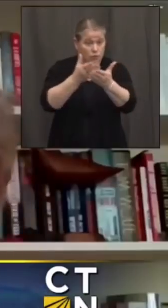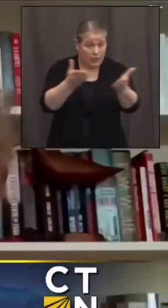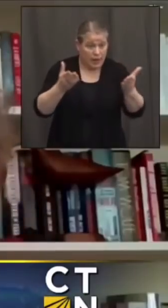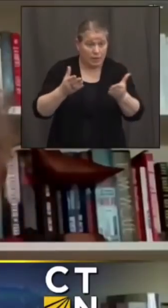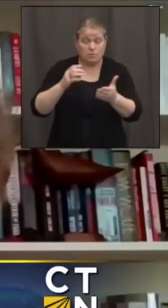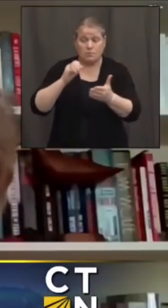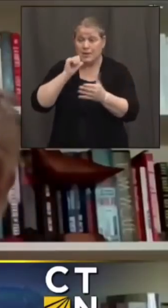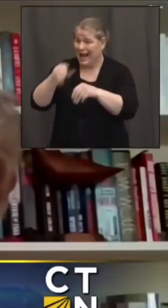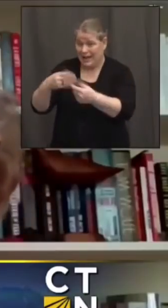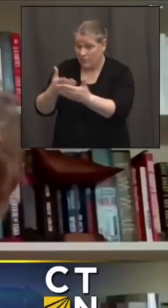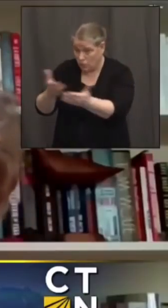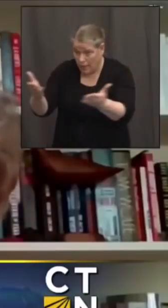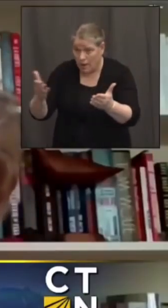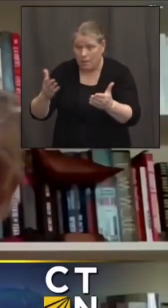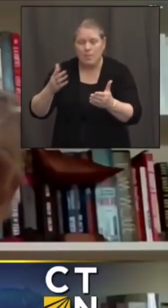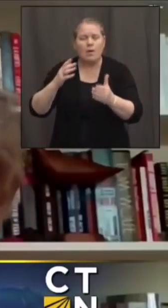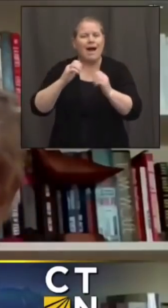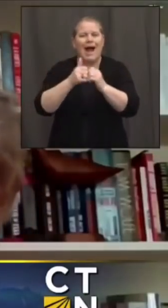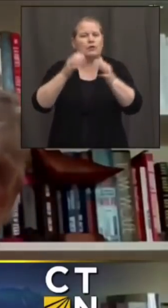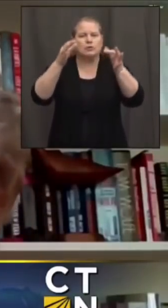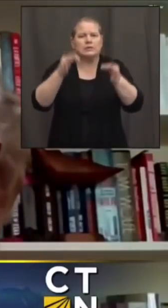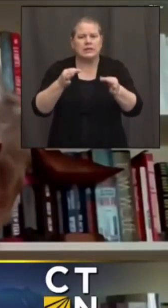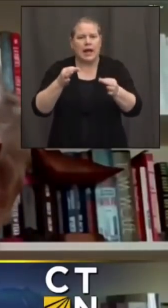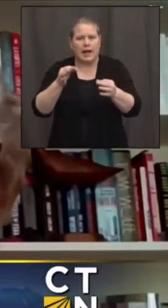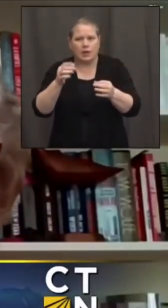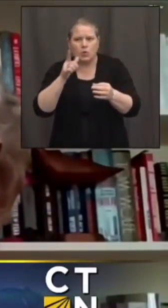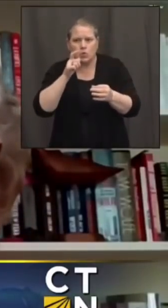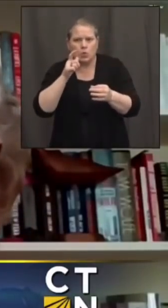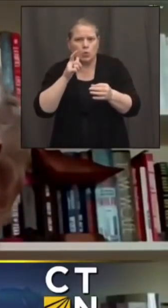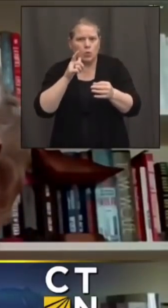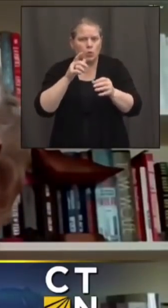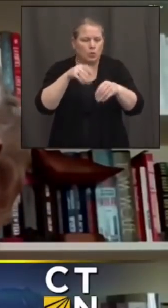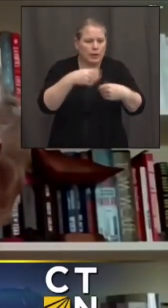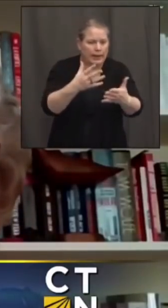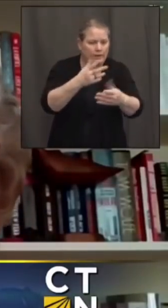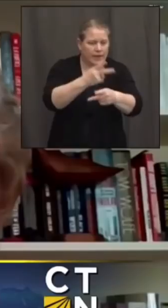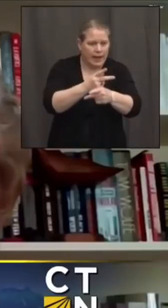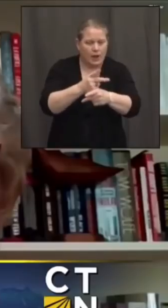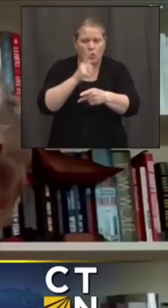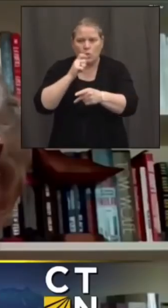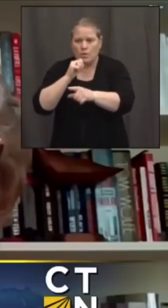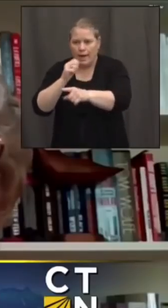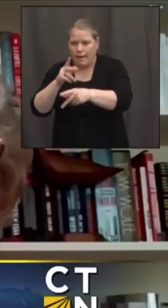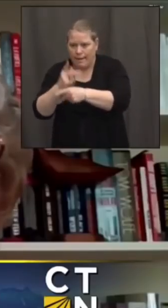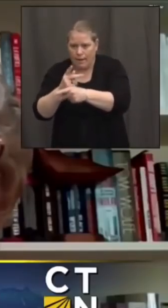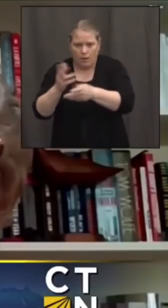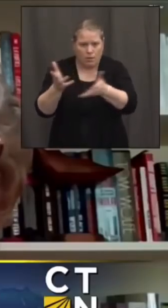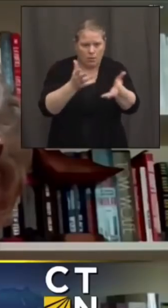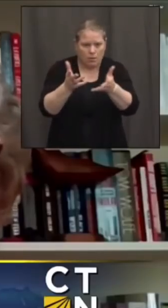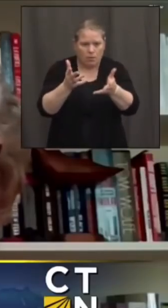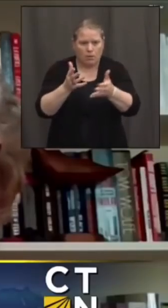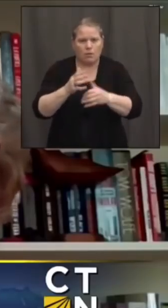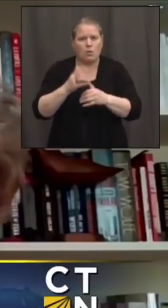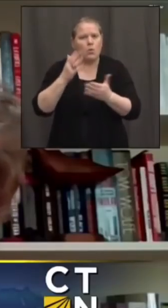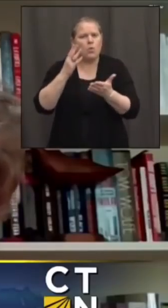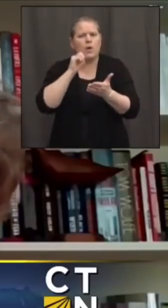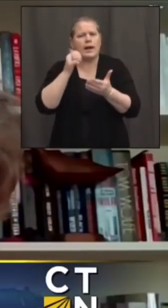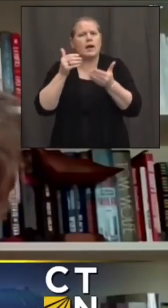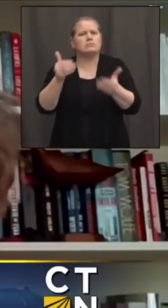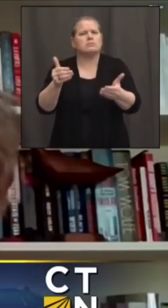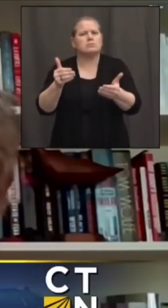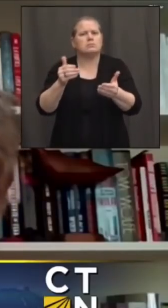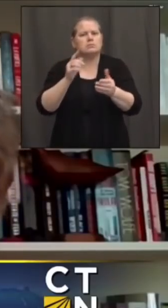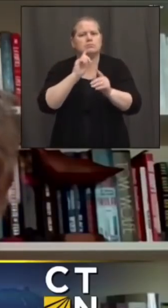Now, the State Department of Public Health doesn't typically promulgate those guidelines. We have put out sort of